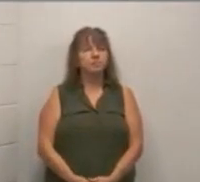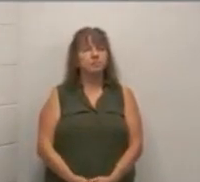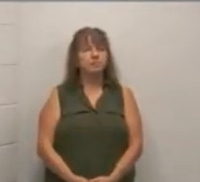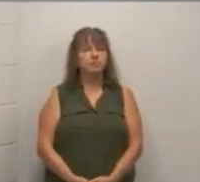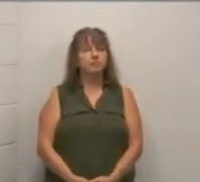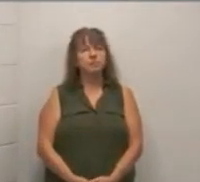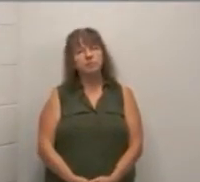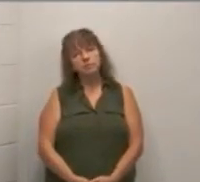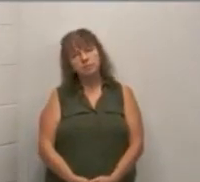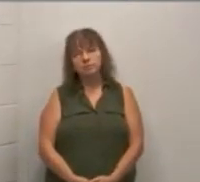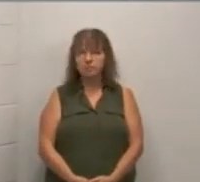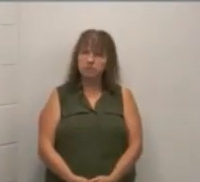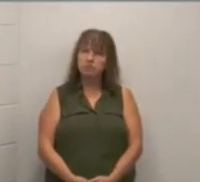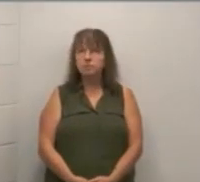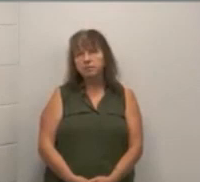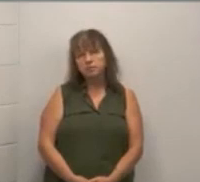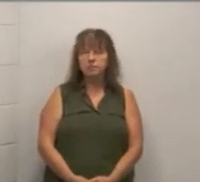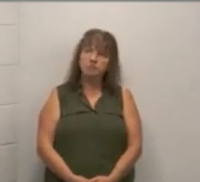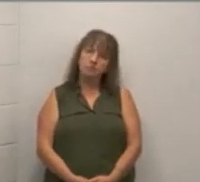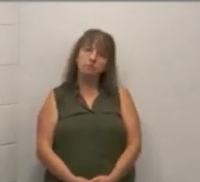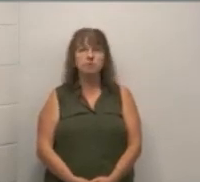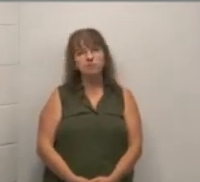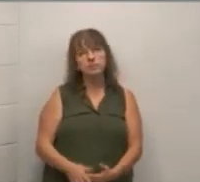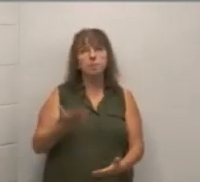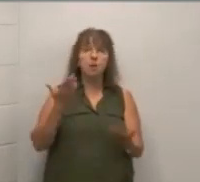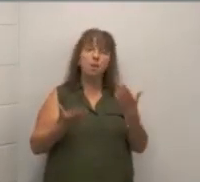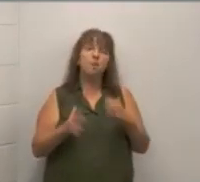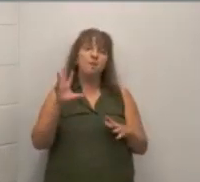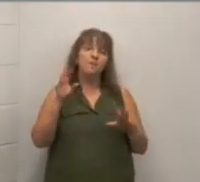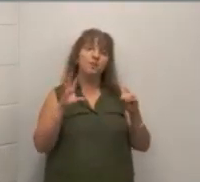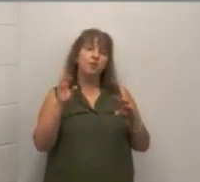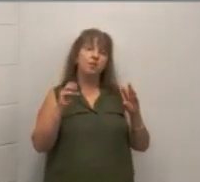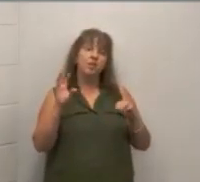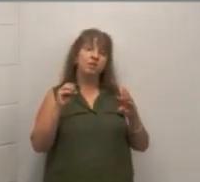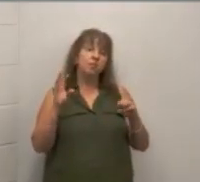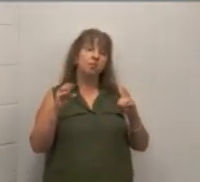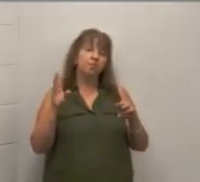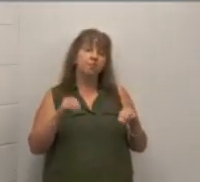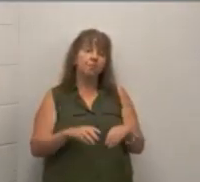Probably about 50% would be the